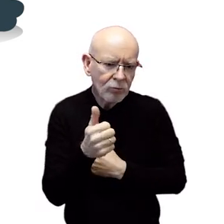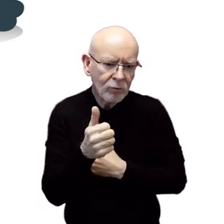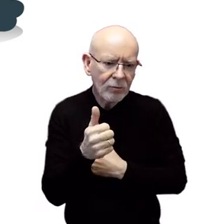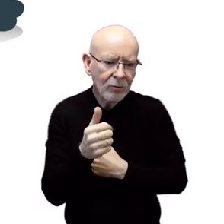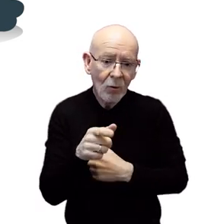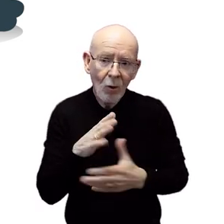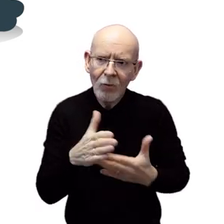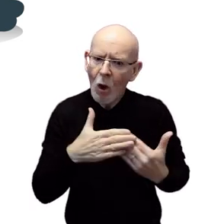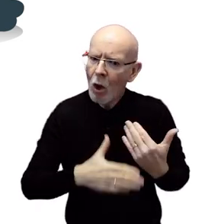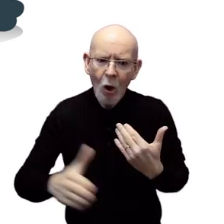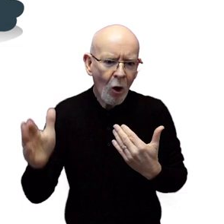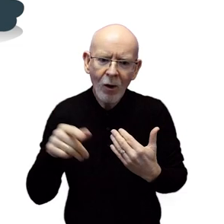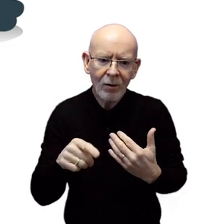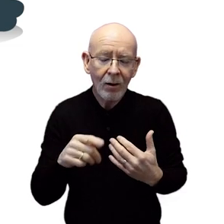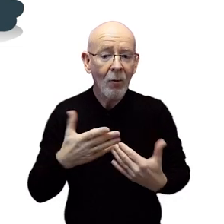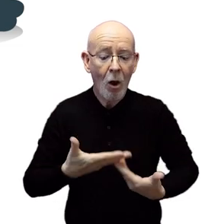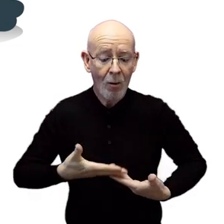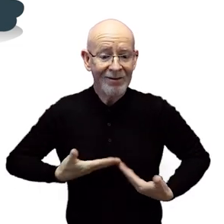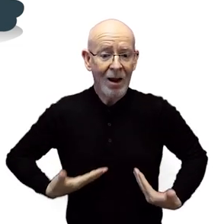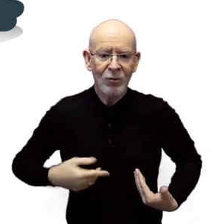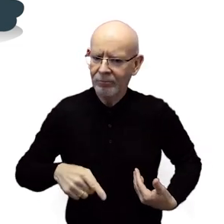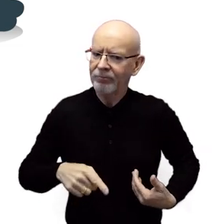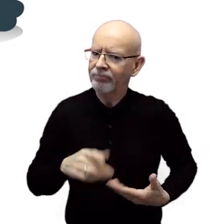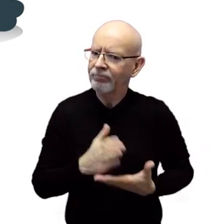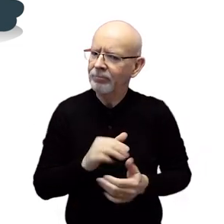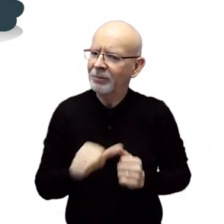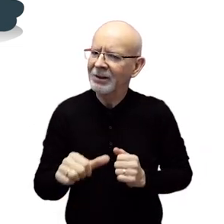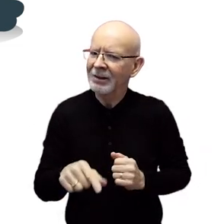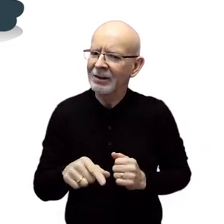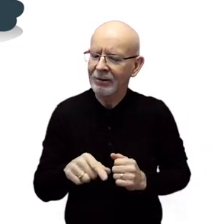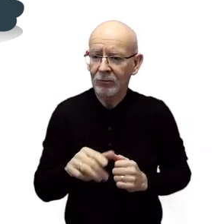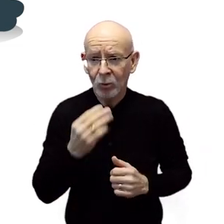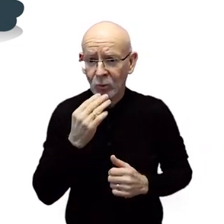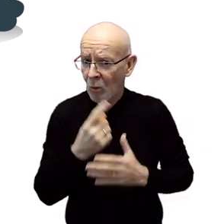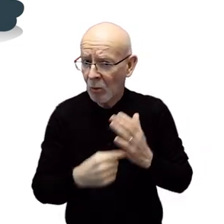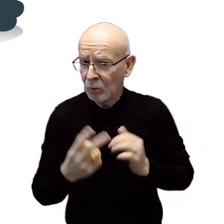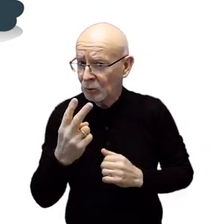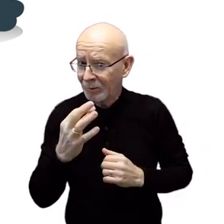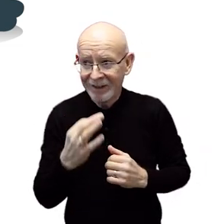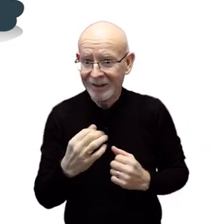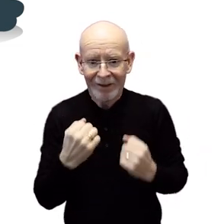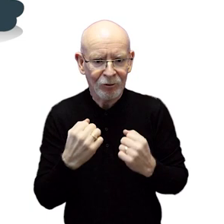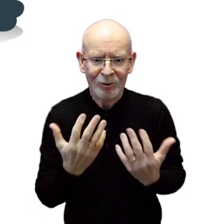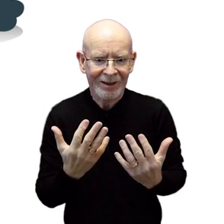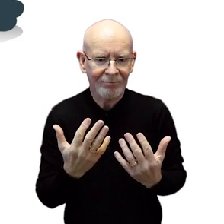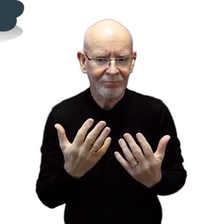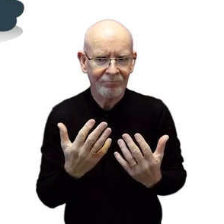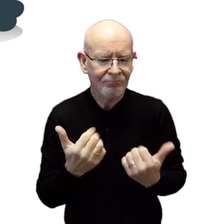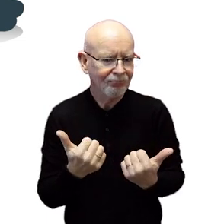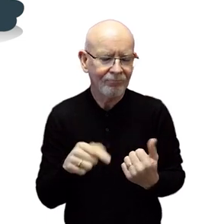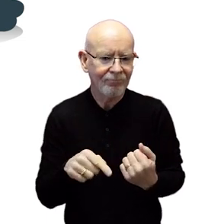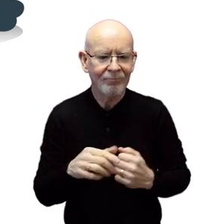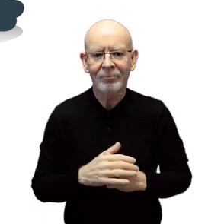time, not like our diaphragm, which works 24/7 and only uses about 2% of body energy.